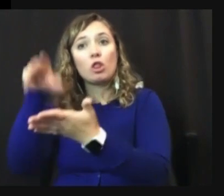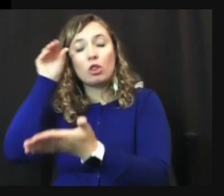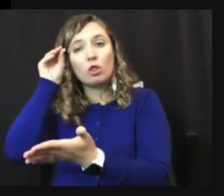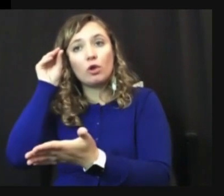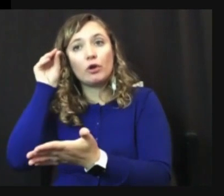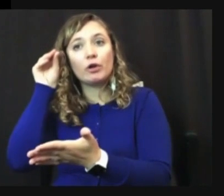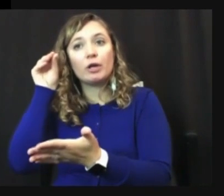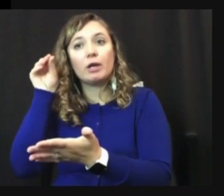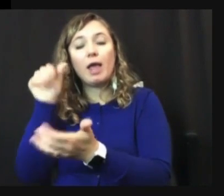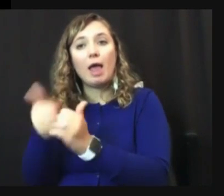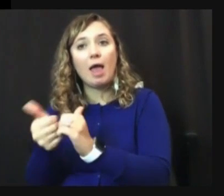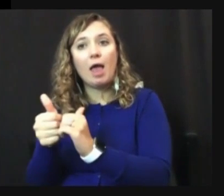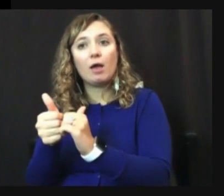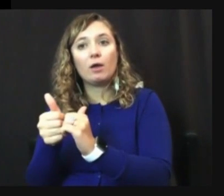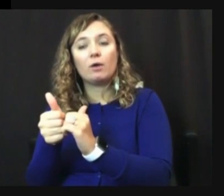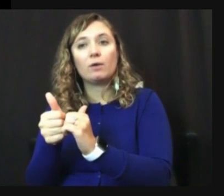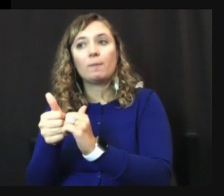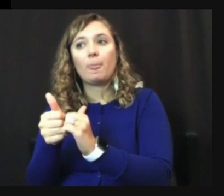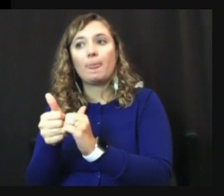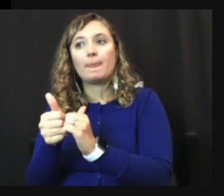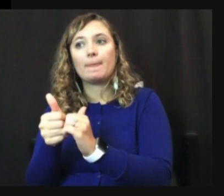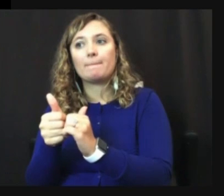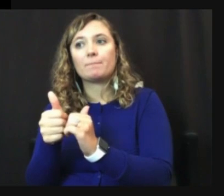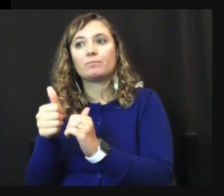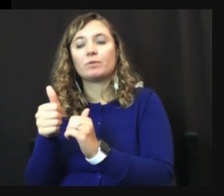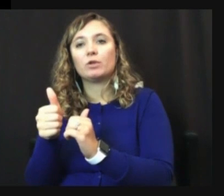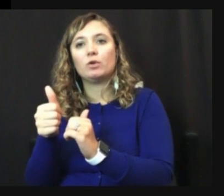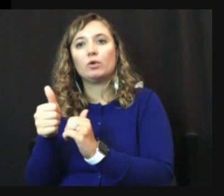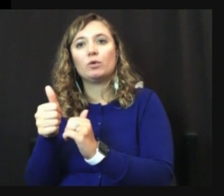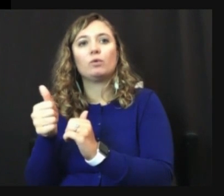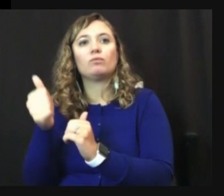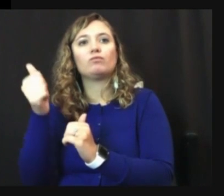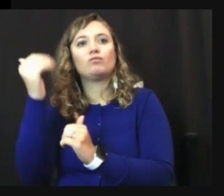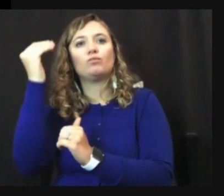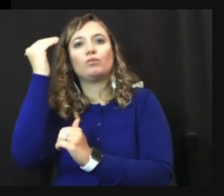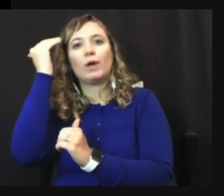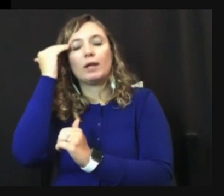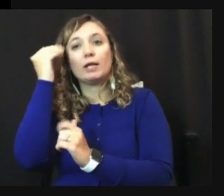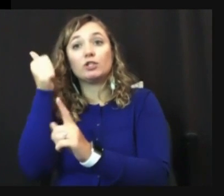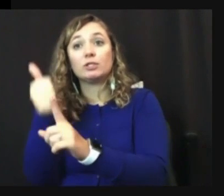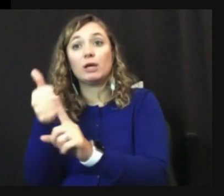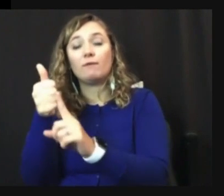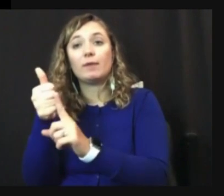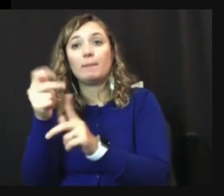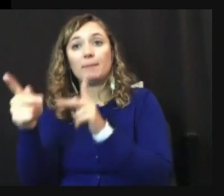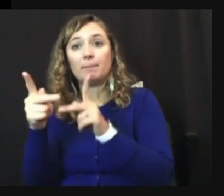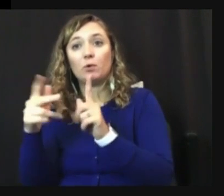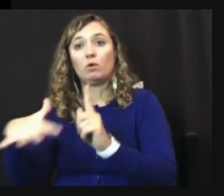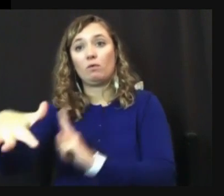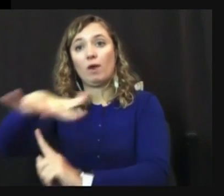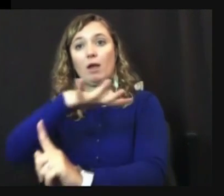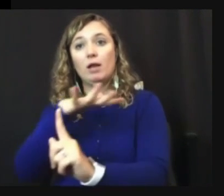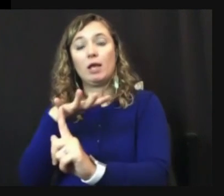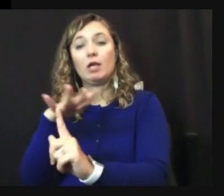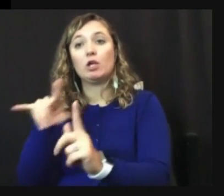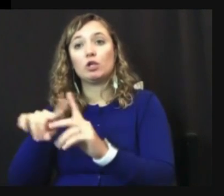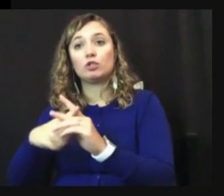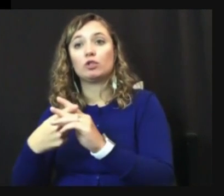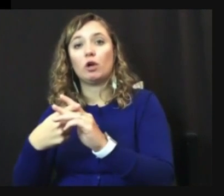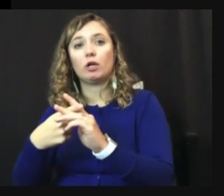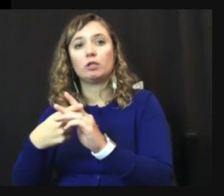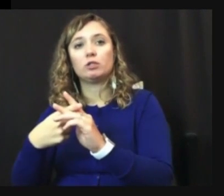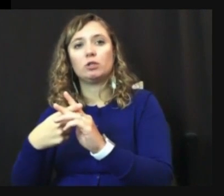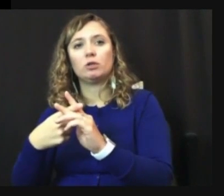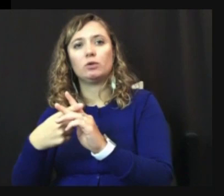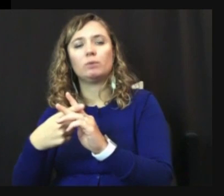you start to recognize yourself in the people that are around you and can start to make judgments